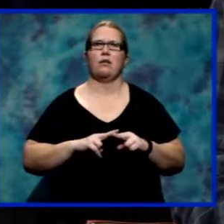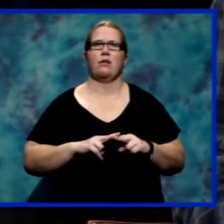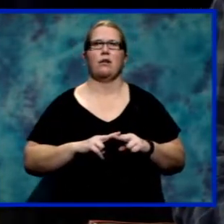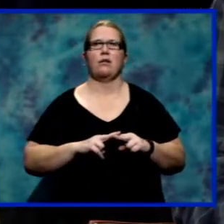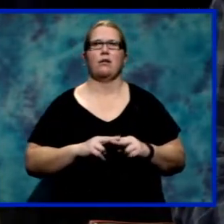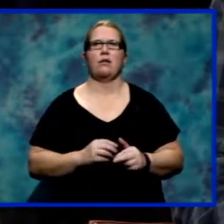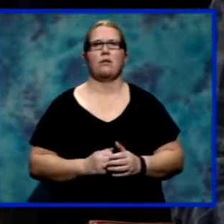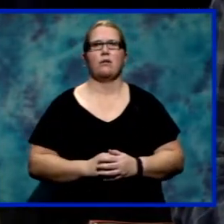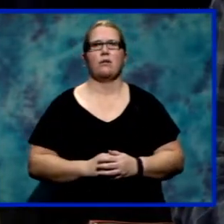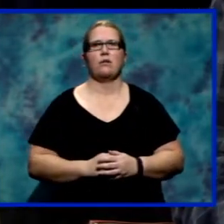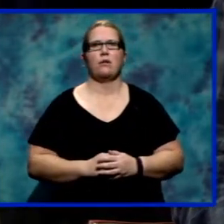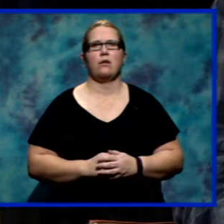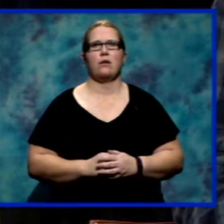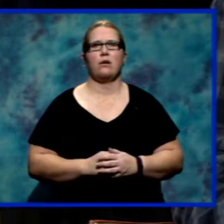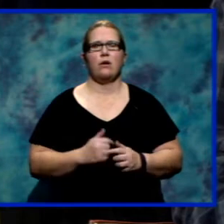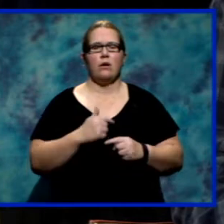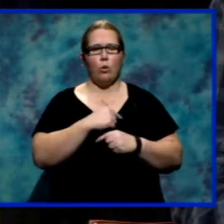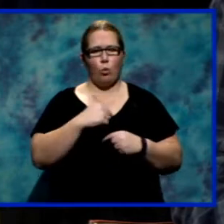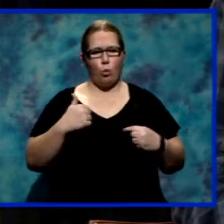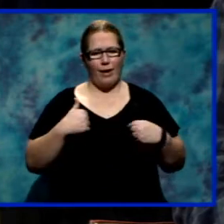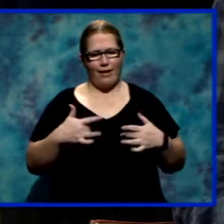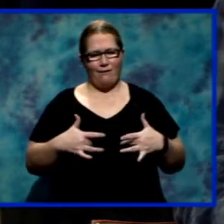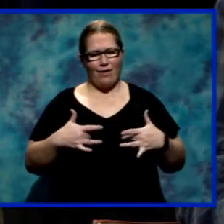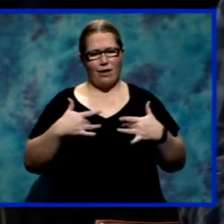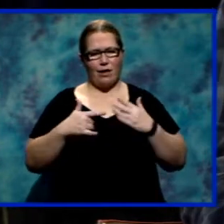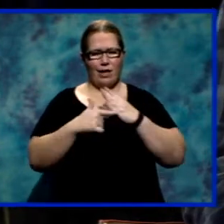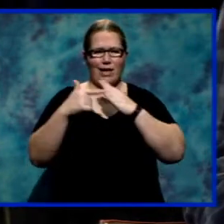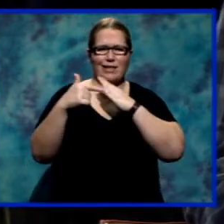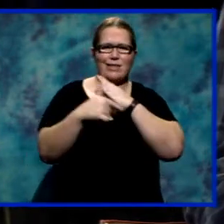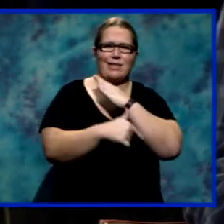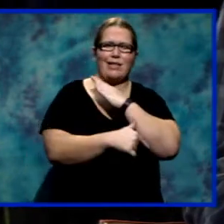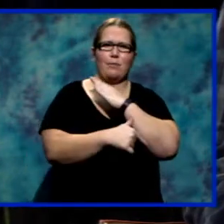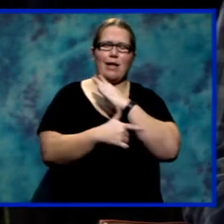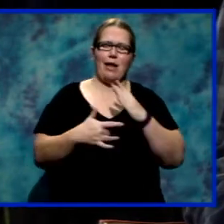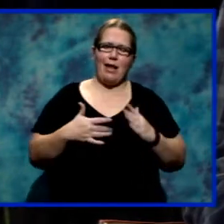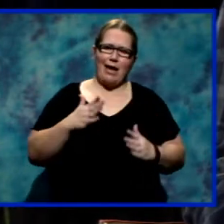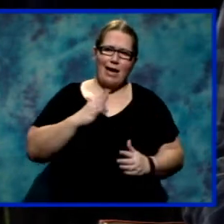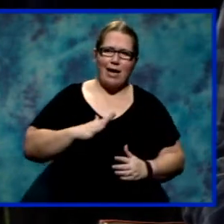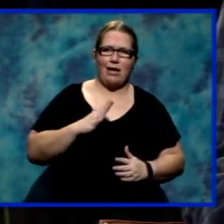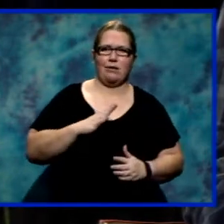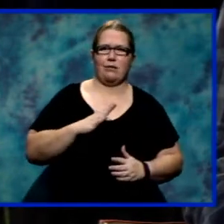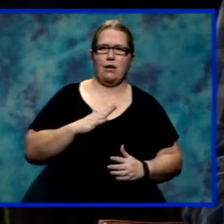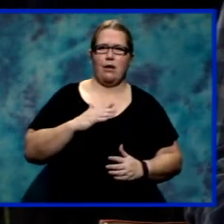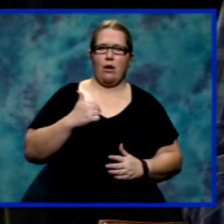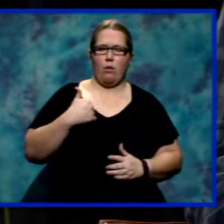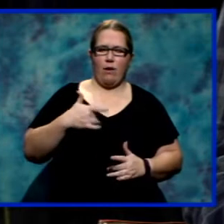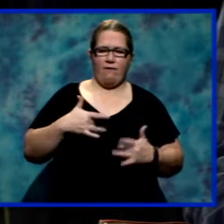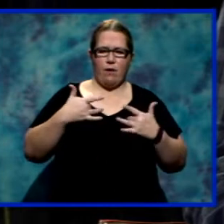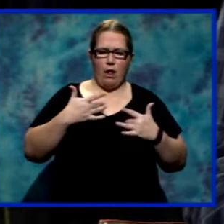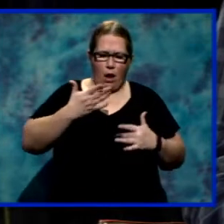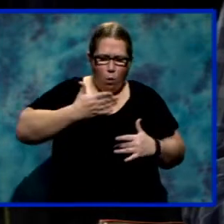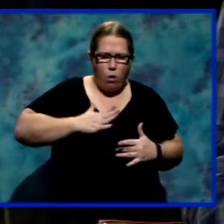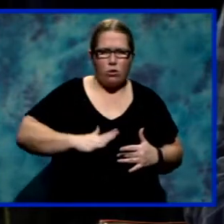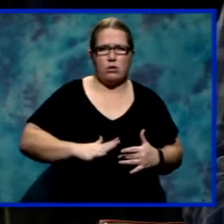feel a deeper need and a deeper want. We want to truly experience